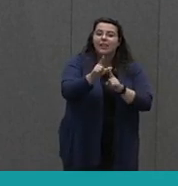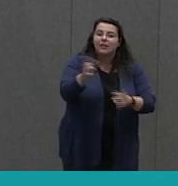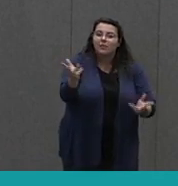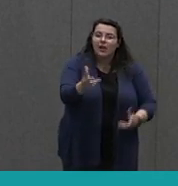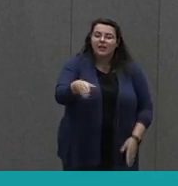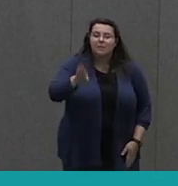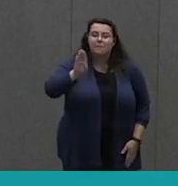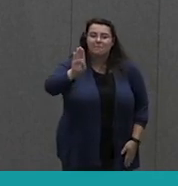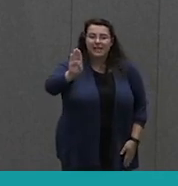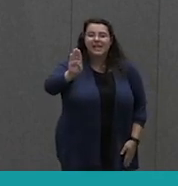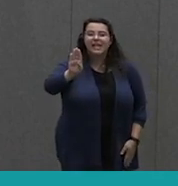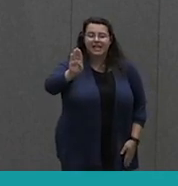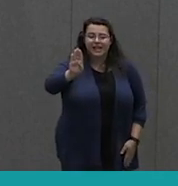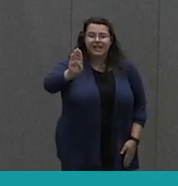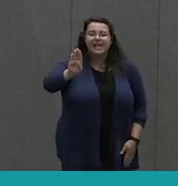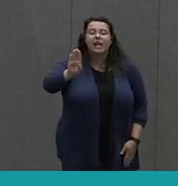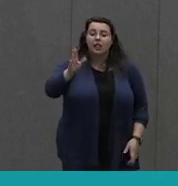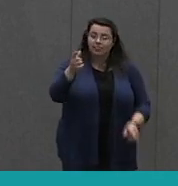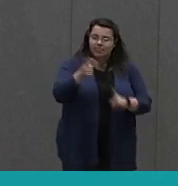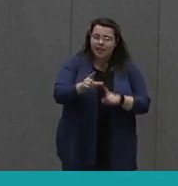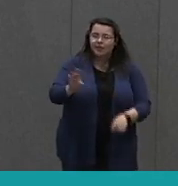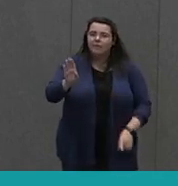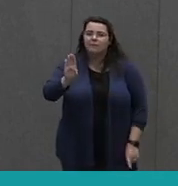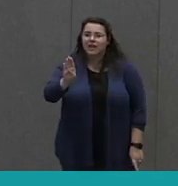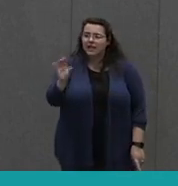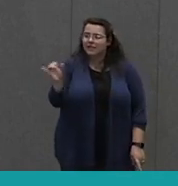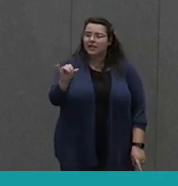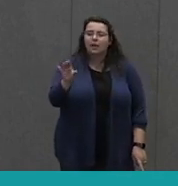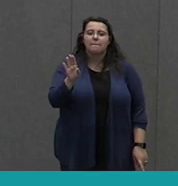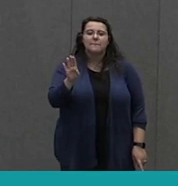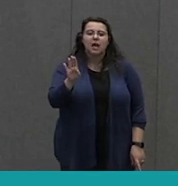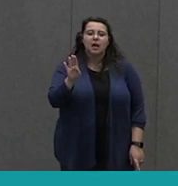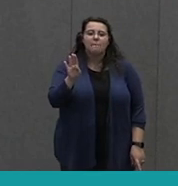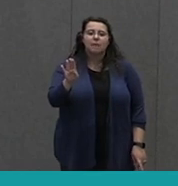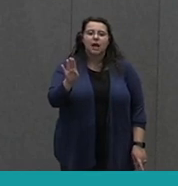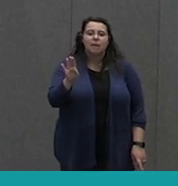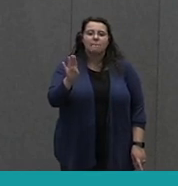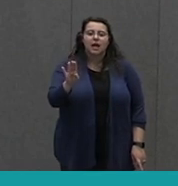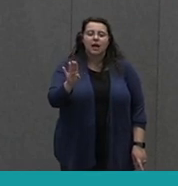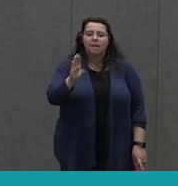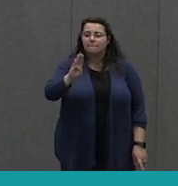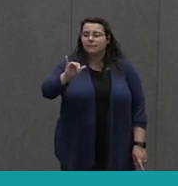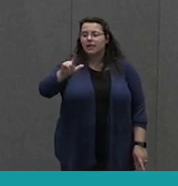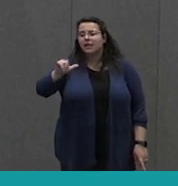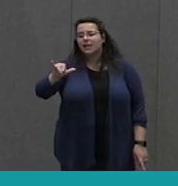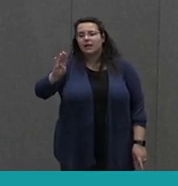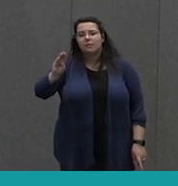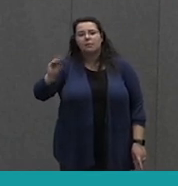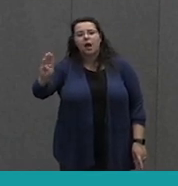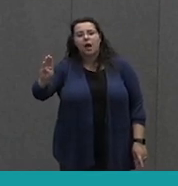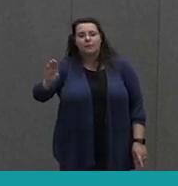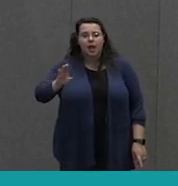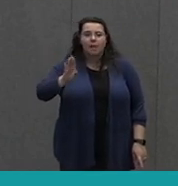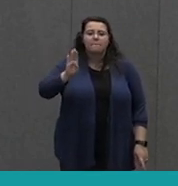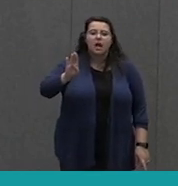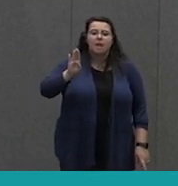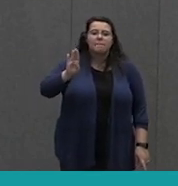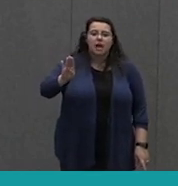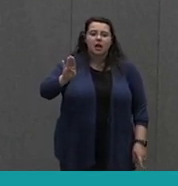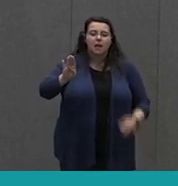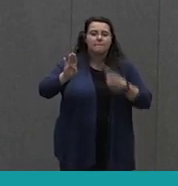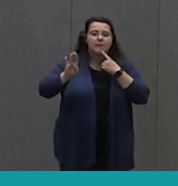letter A. And I'm going to just put that little letter A right there at the end of the slide.